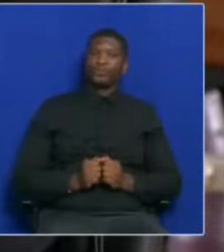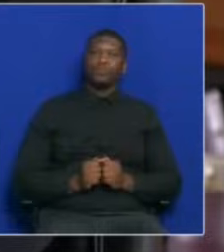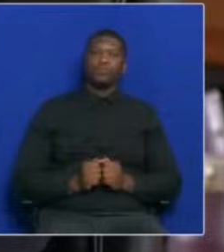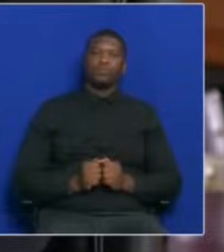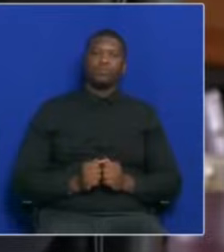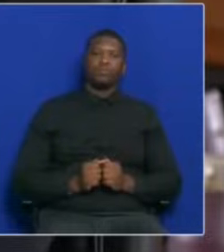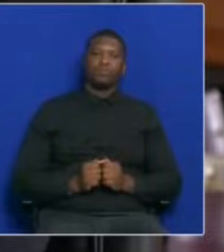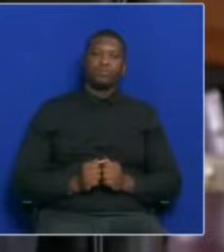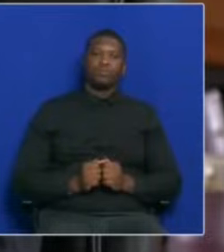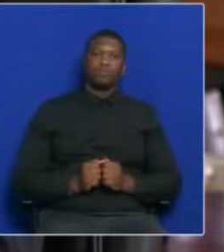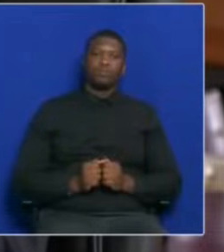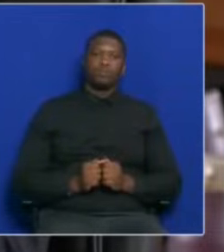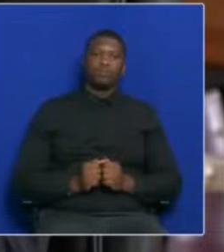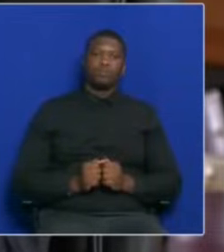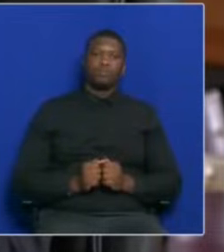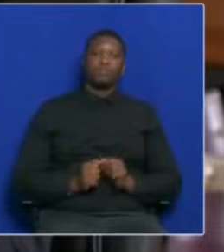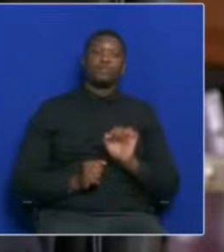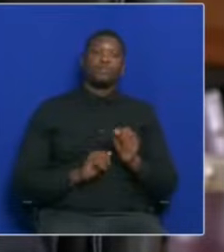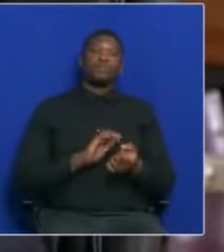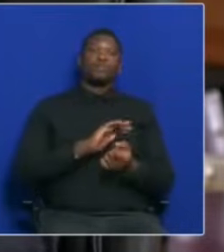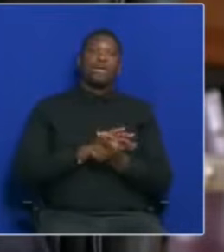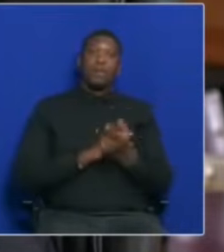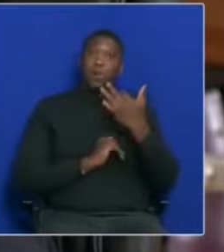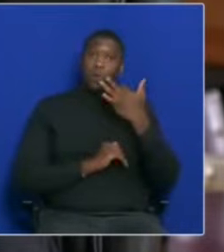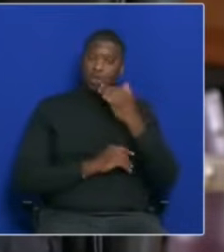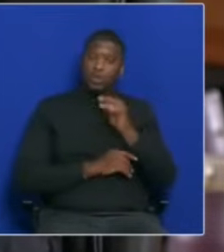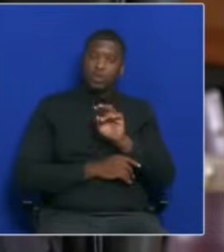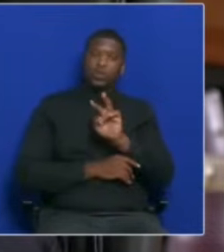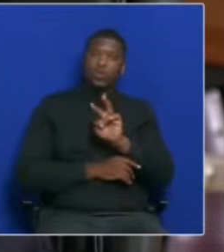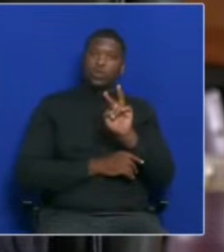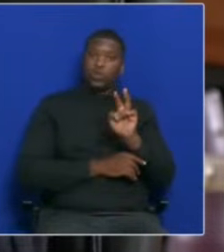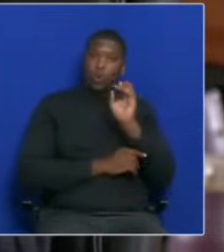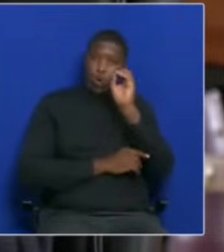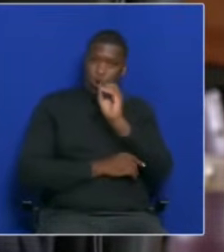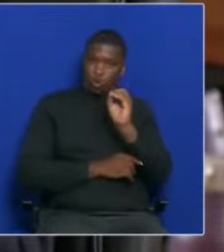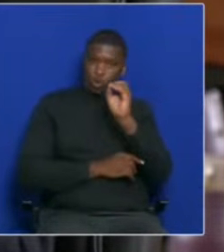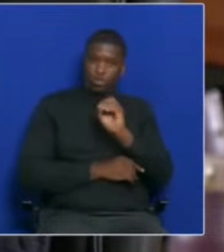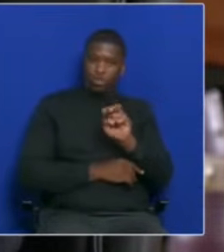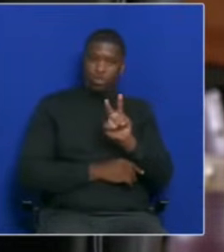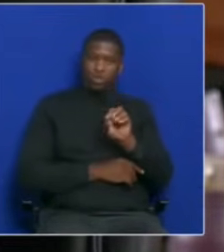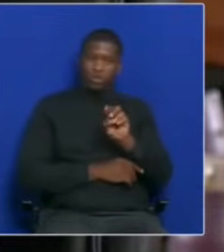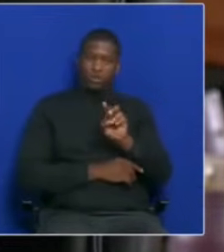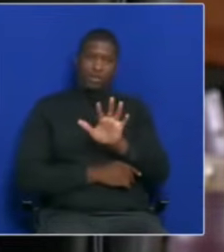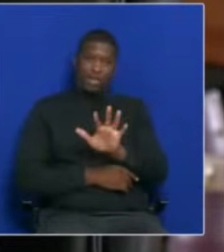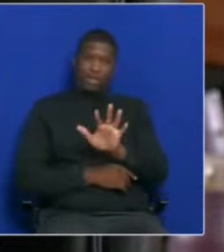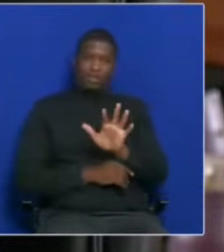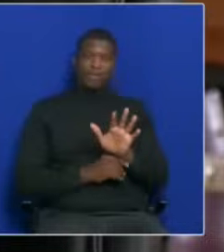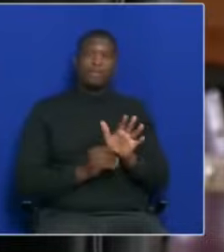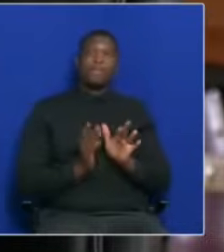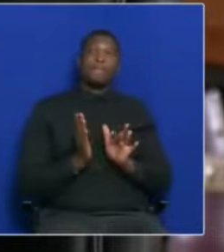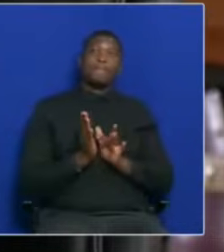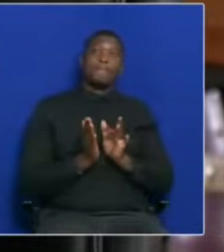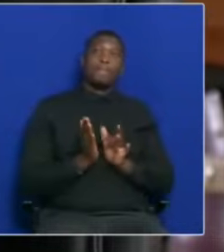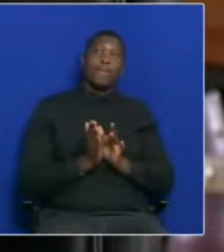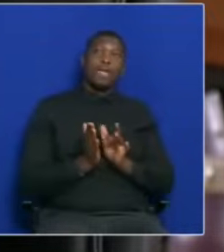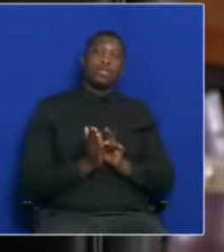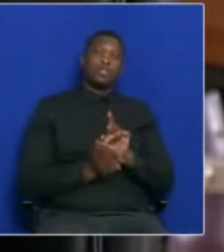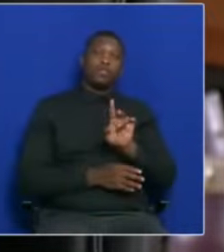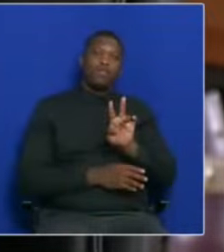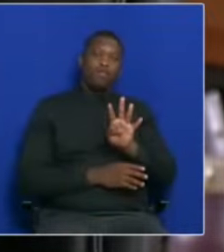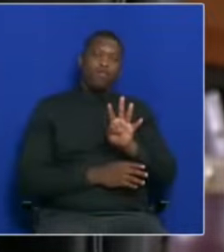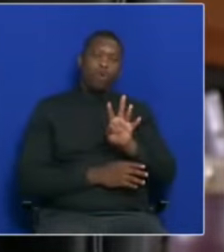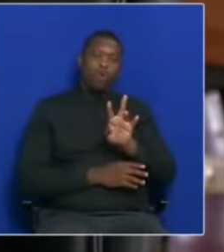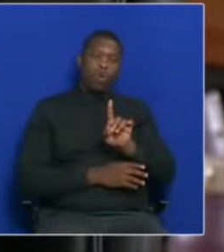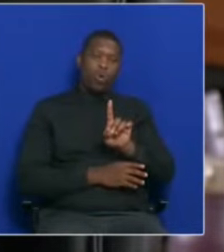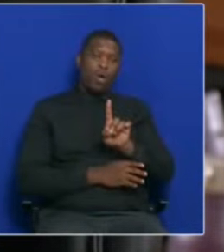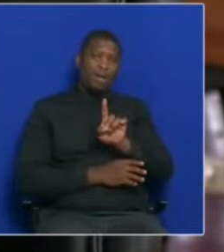And that was on 22 October 2025 at page 417. You'll see that was an